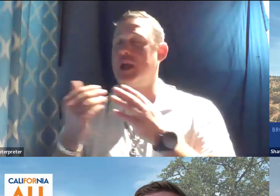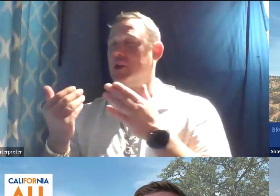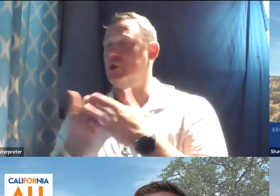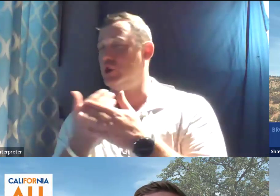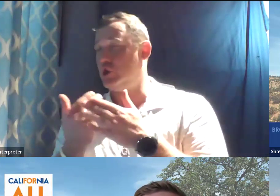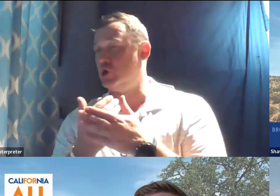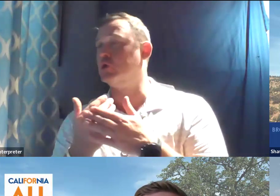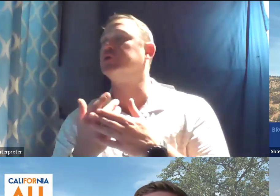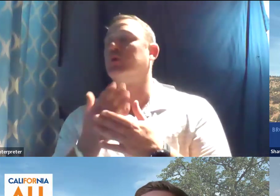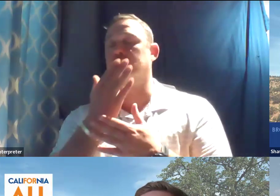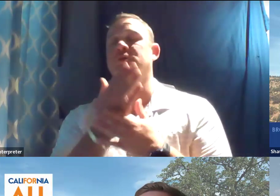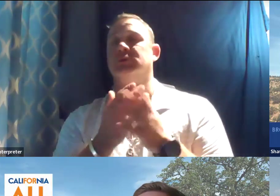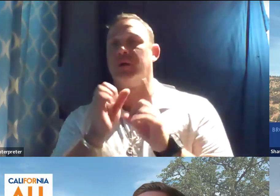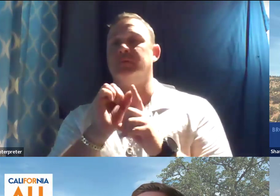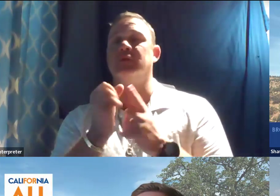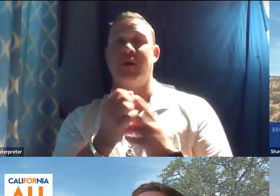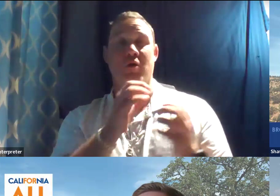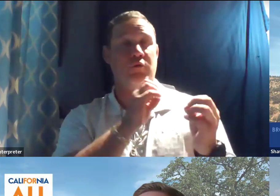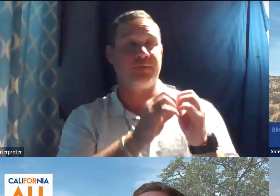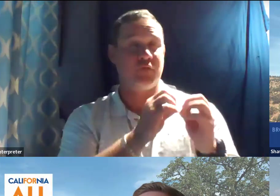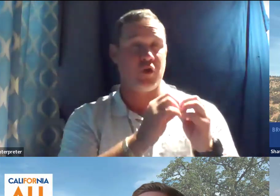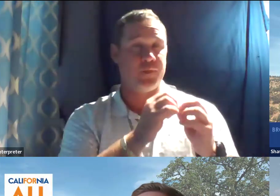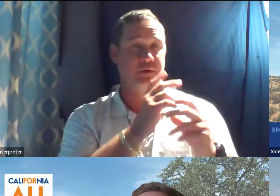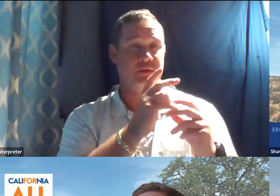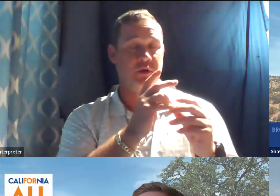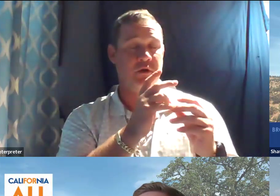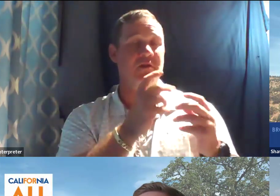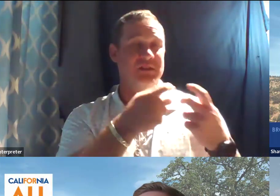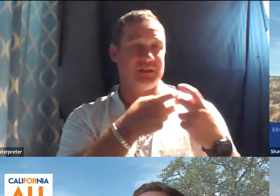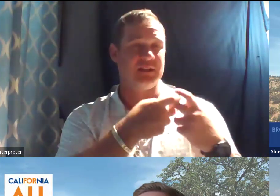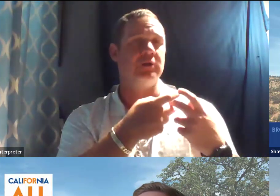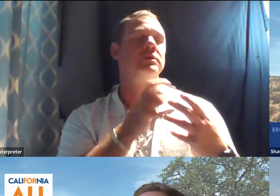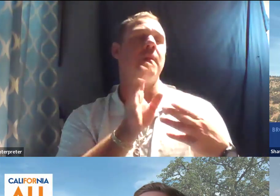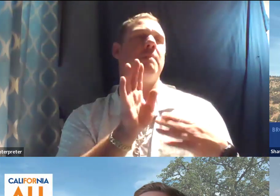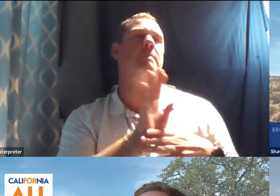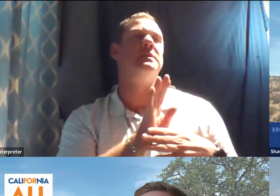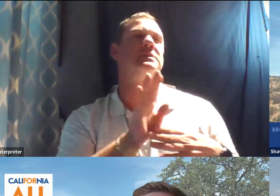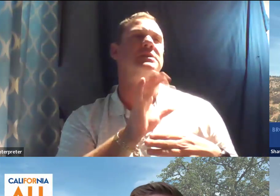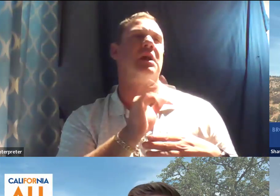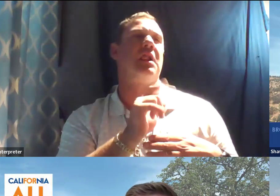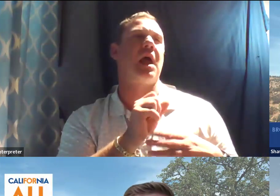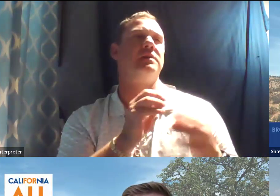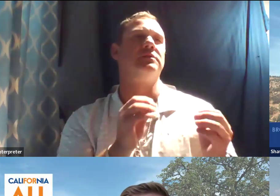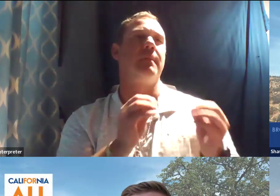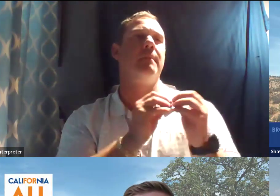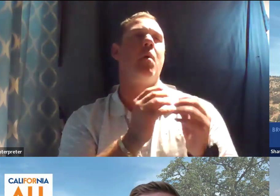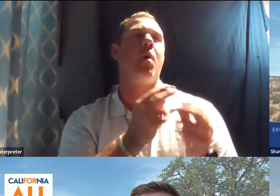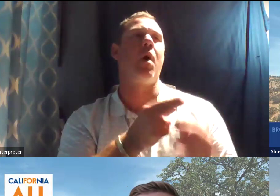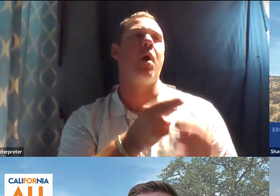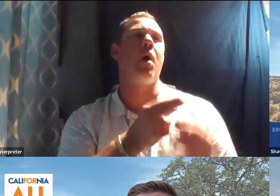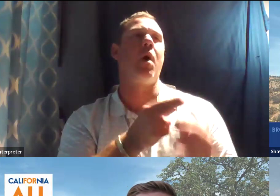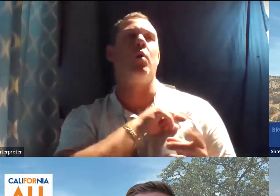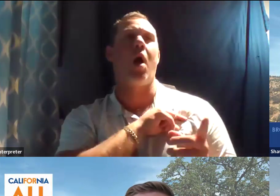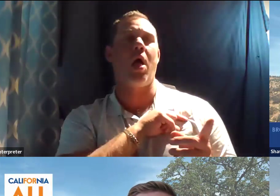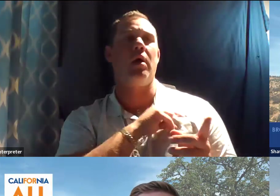we've found that in some cases that a refurbished device that is considered a business class is actually a lot more higher quality than